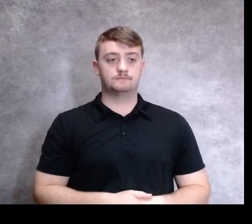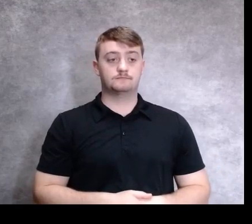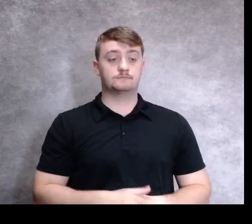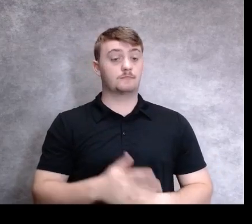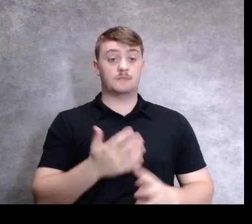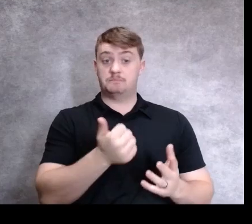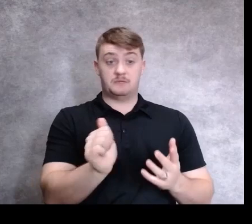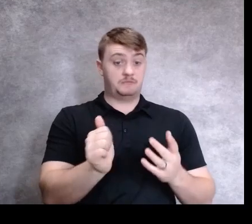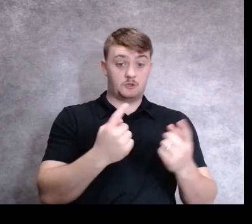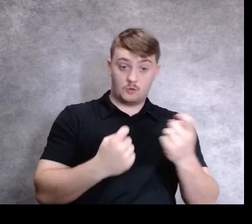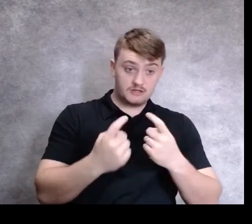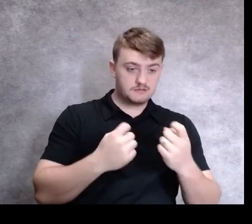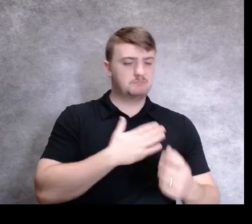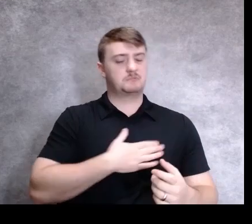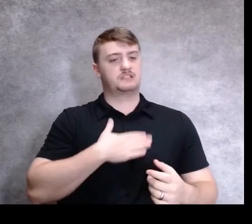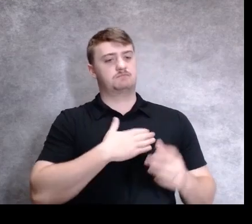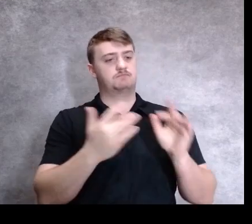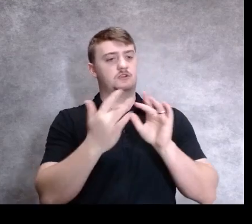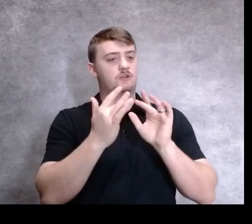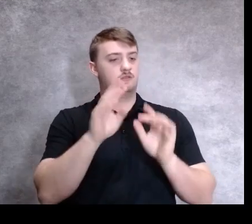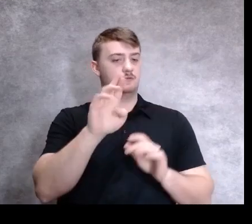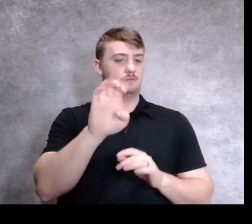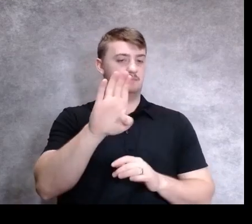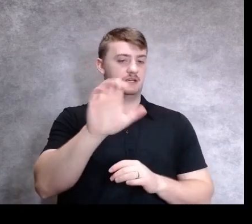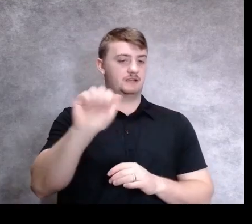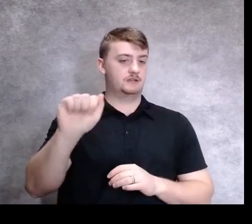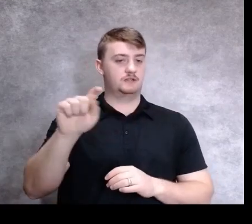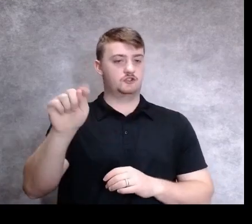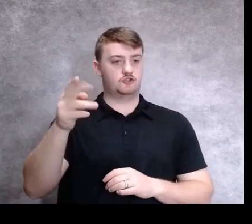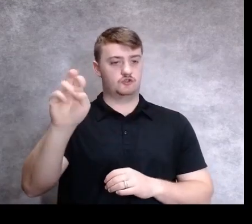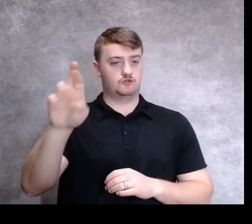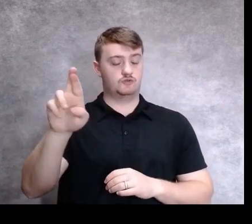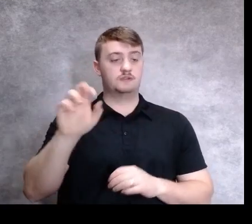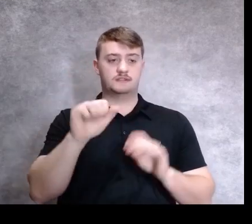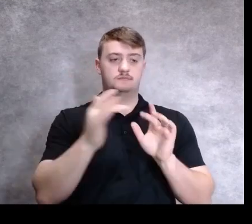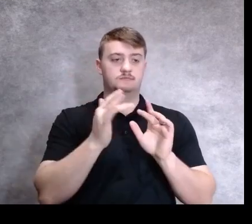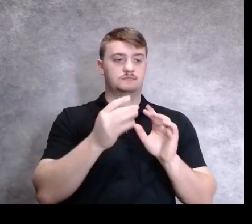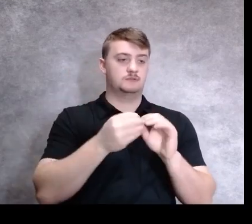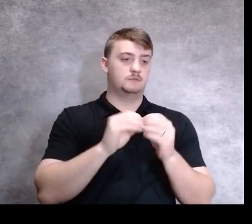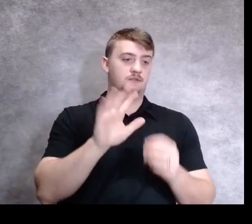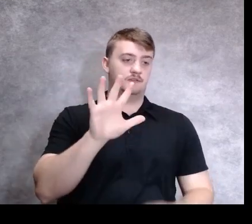For any questions, please contact me, Rebecca Turner. I can be reached at